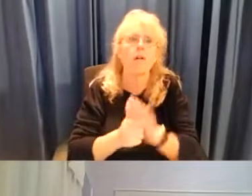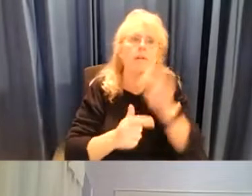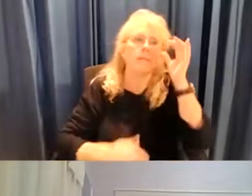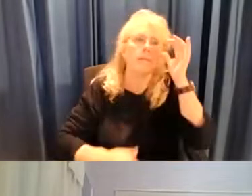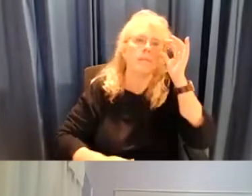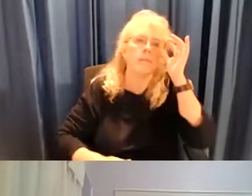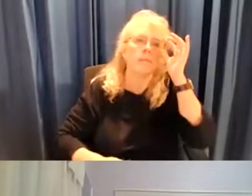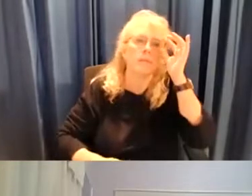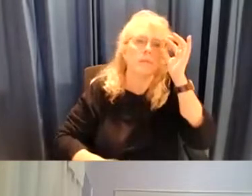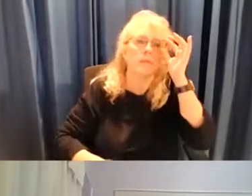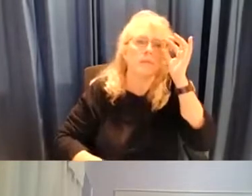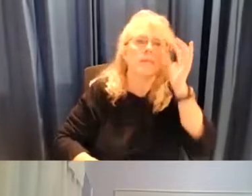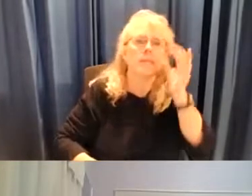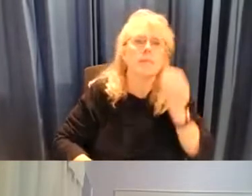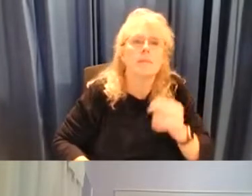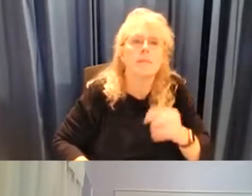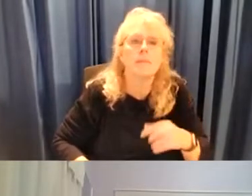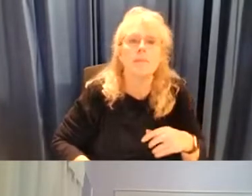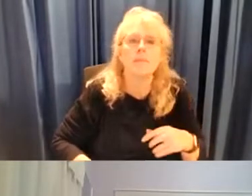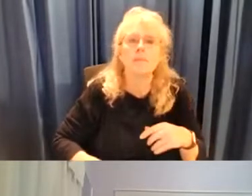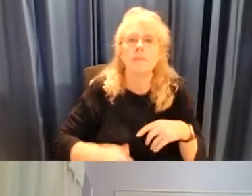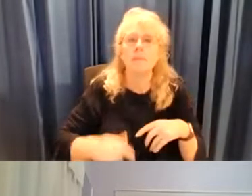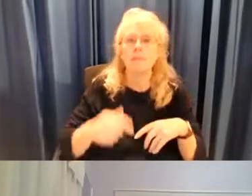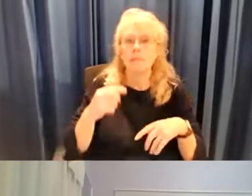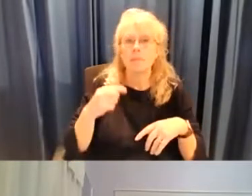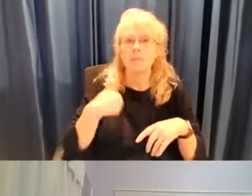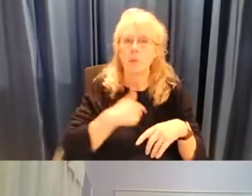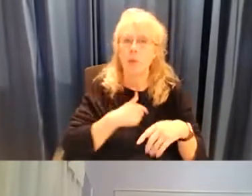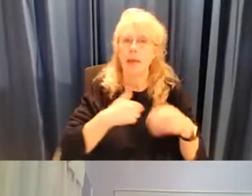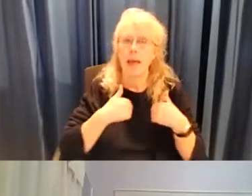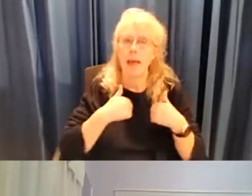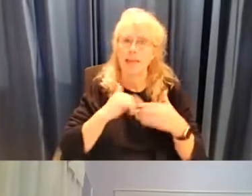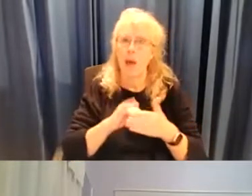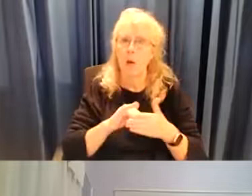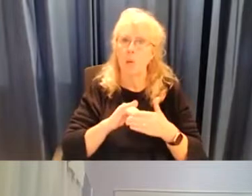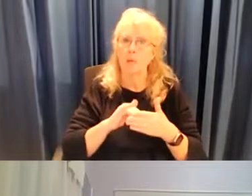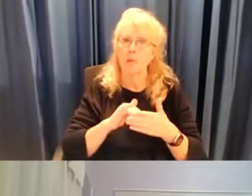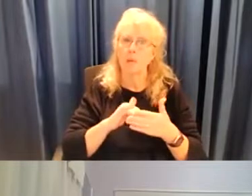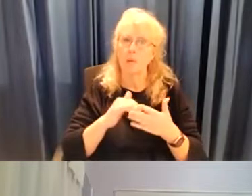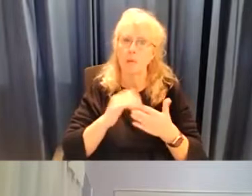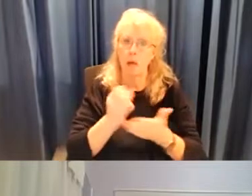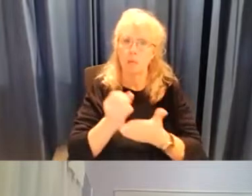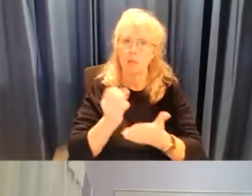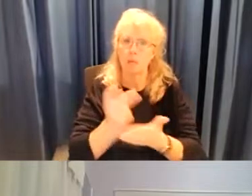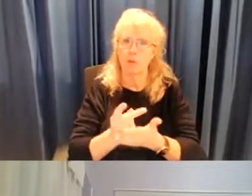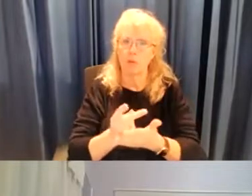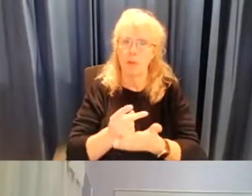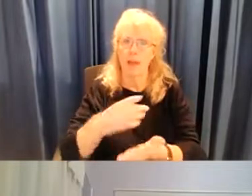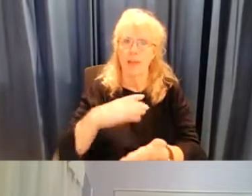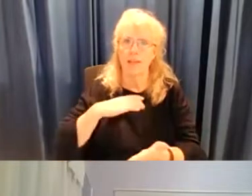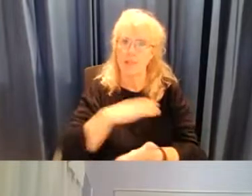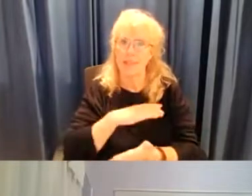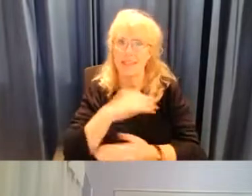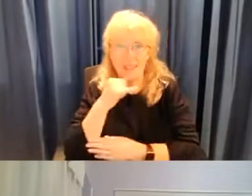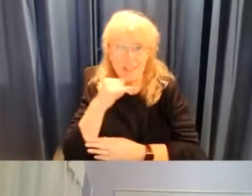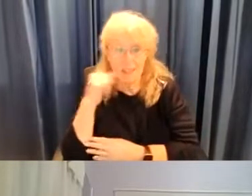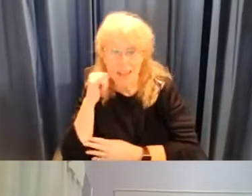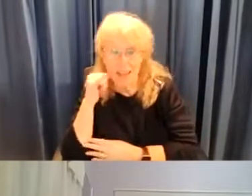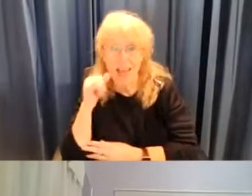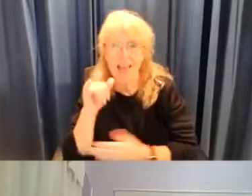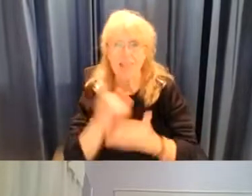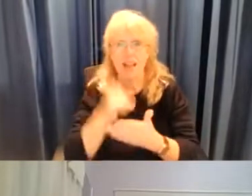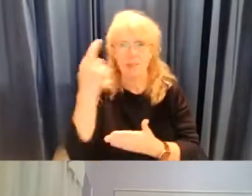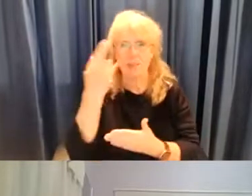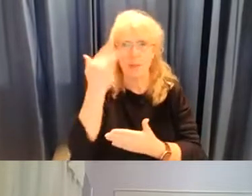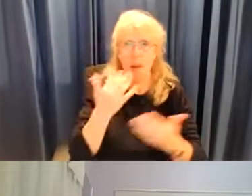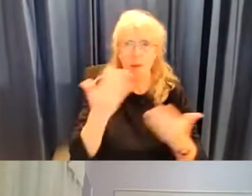we put the letter out. It was unanimously approved by the committee yesterday. And so that's why I'm here. I'll probably leave and go